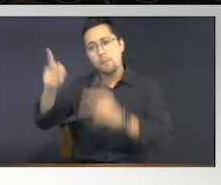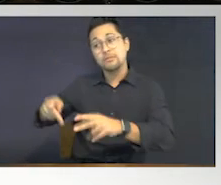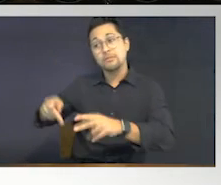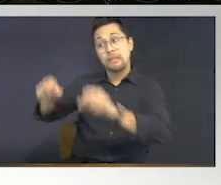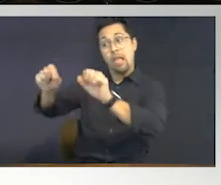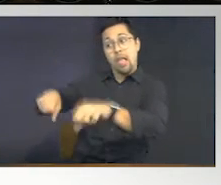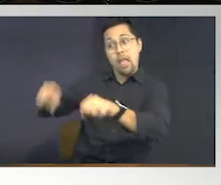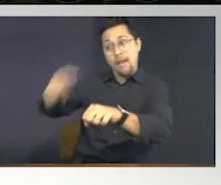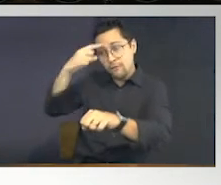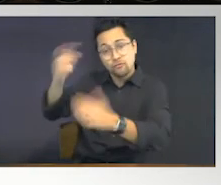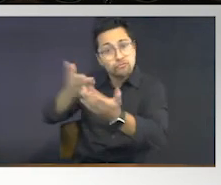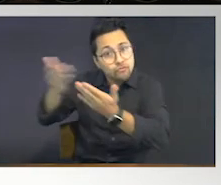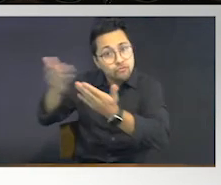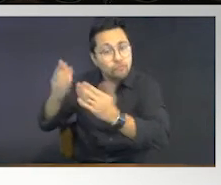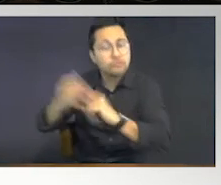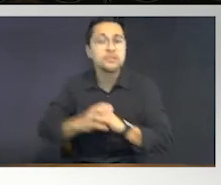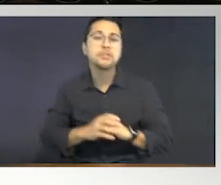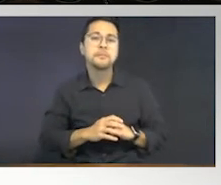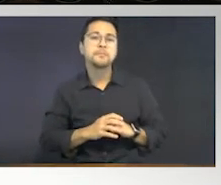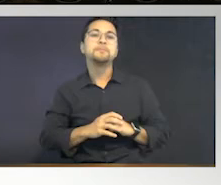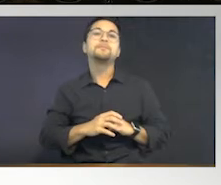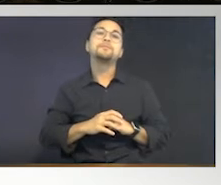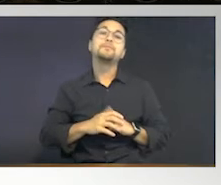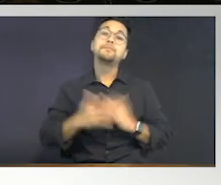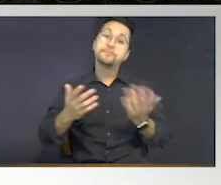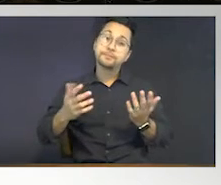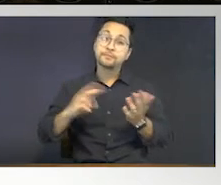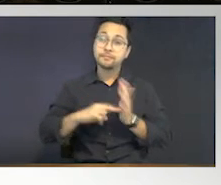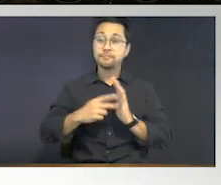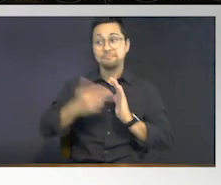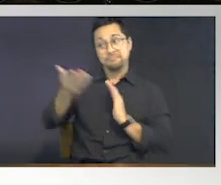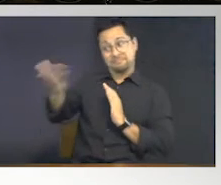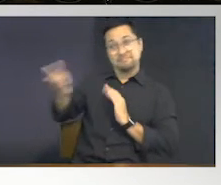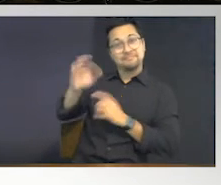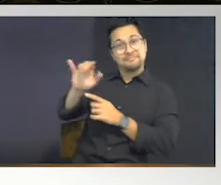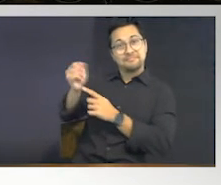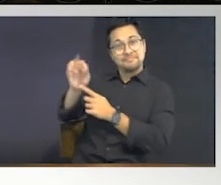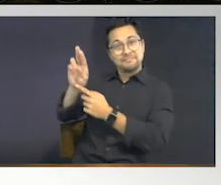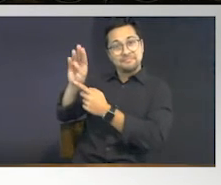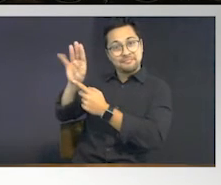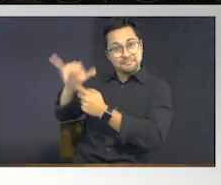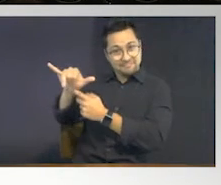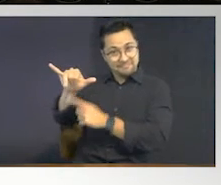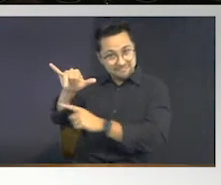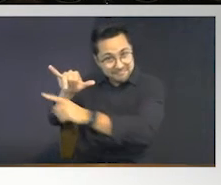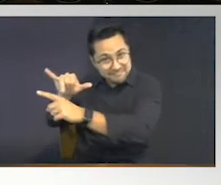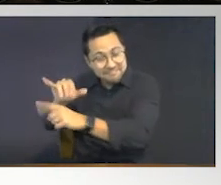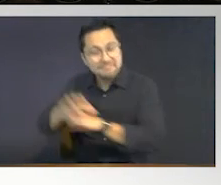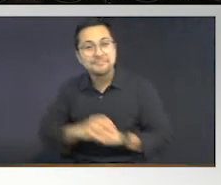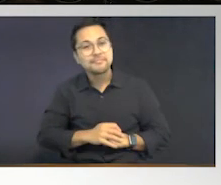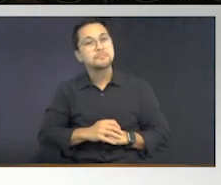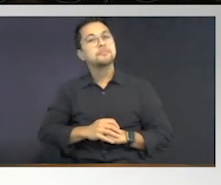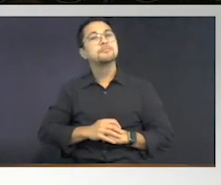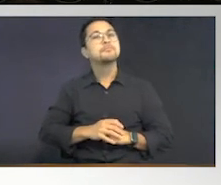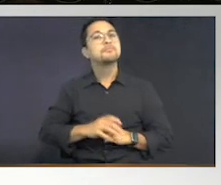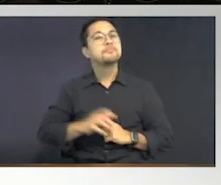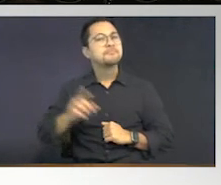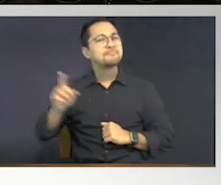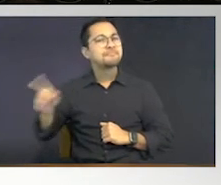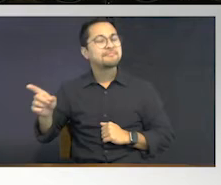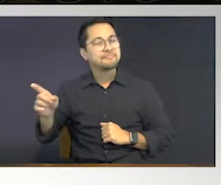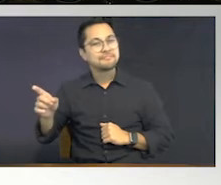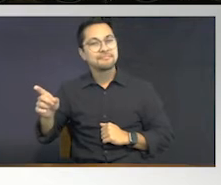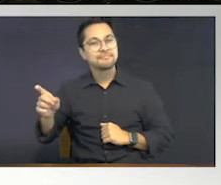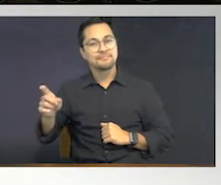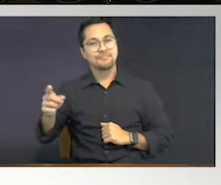or would have been eligible for services. So this is Jeremy, and he was actually